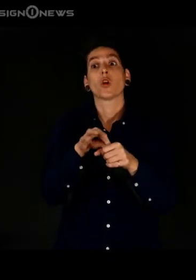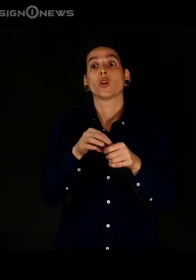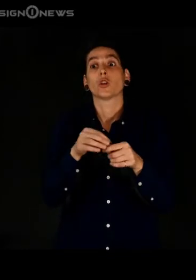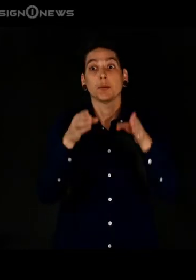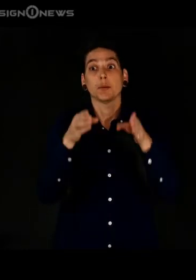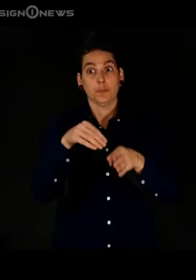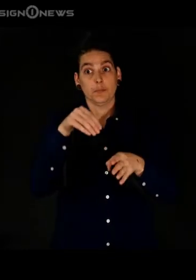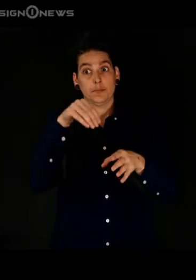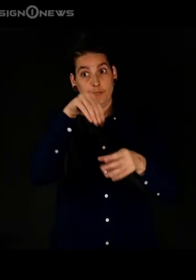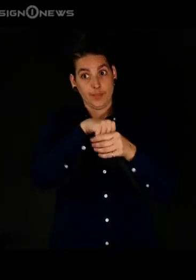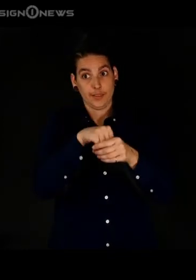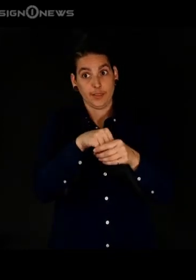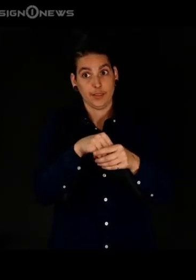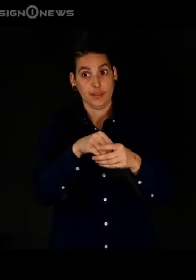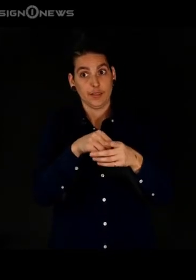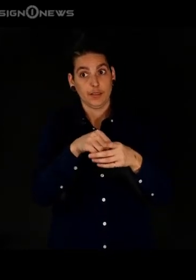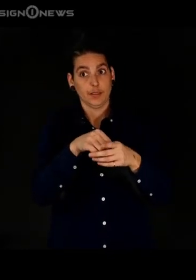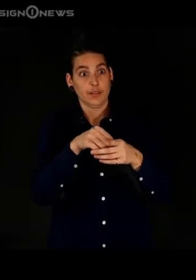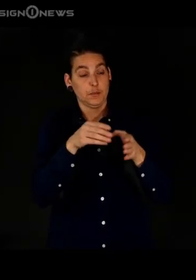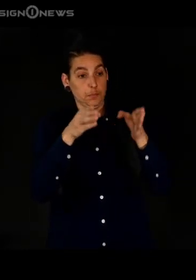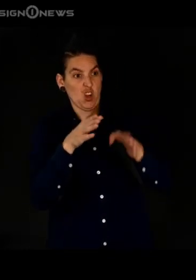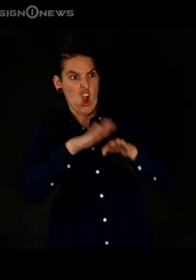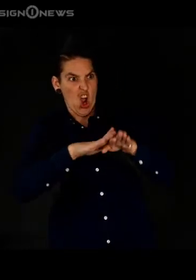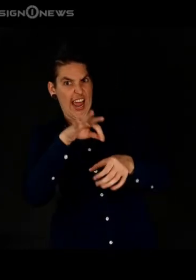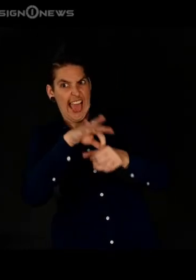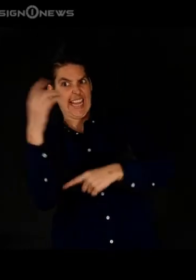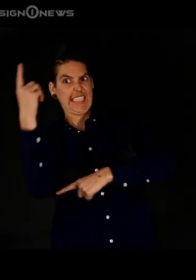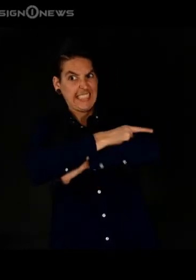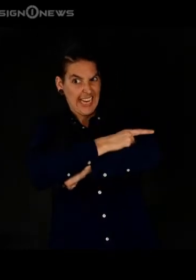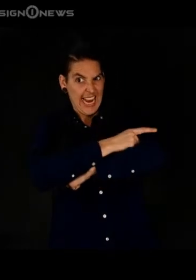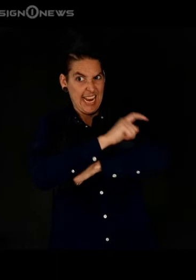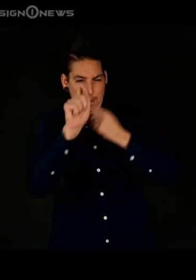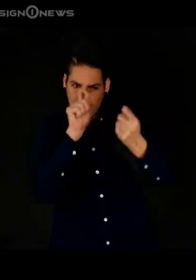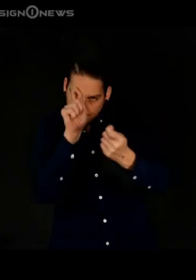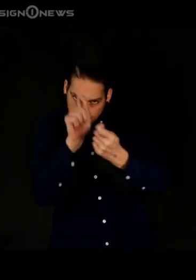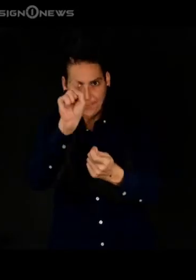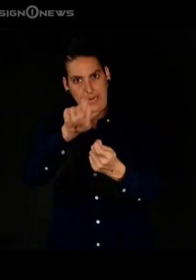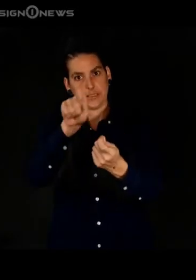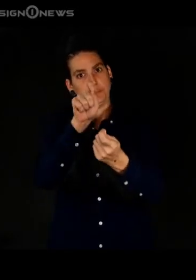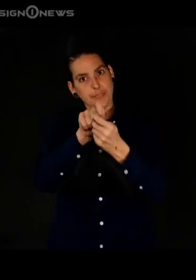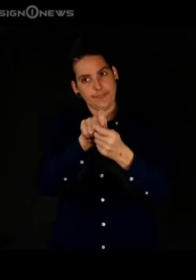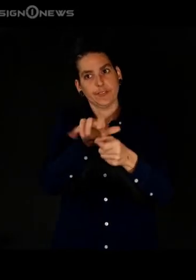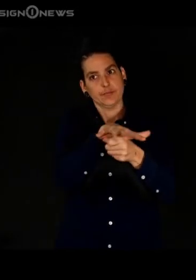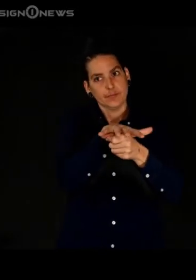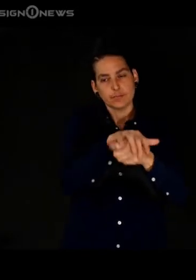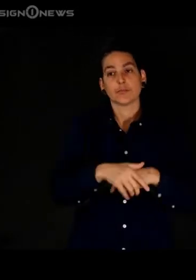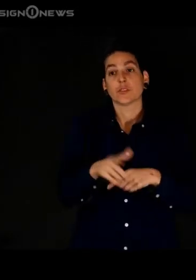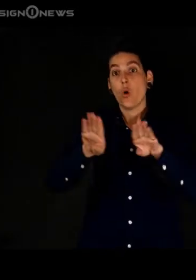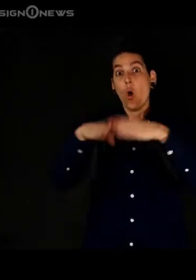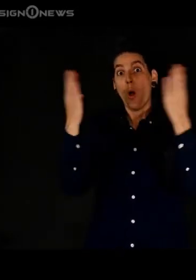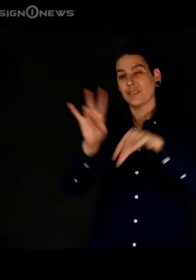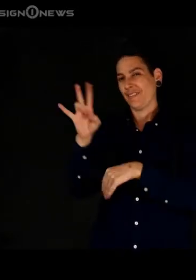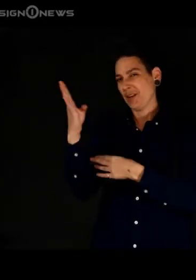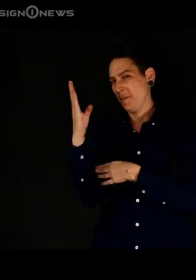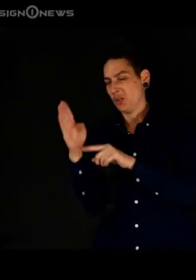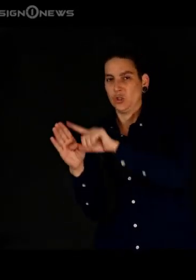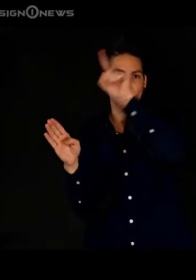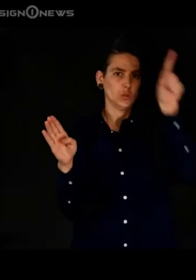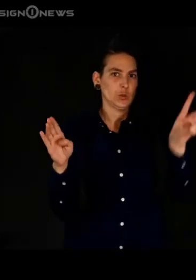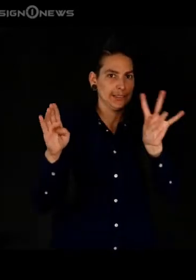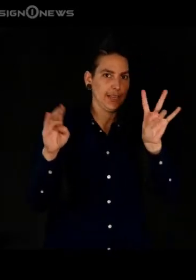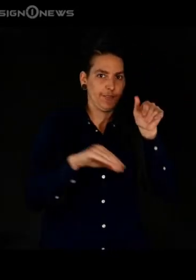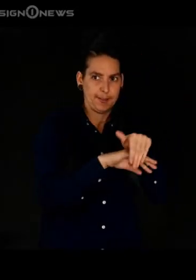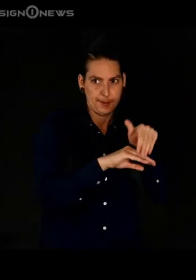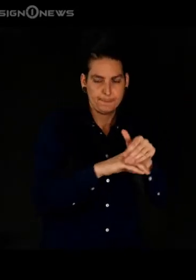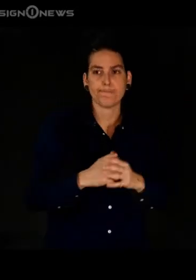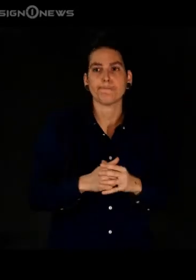November 2nd, at your assigned precinct. On election day, polls are open from 7 a.m. to 7 p.m.